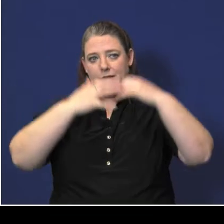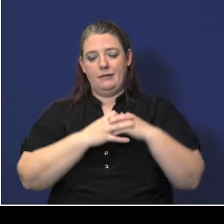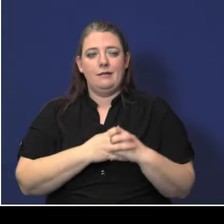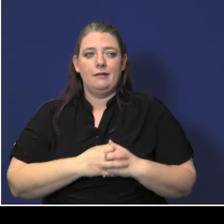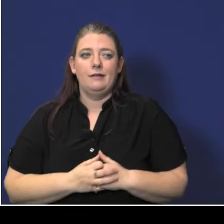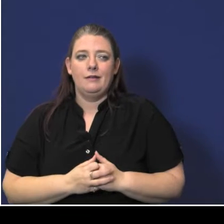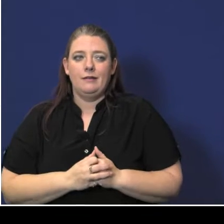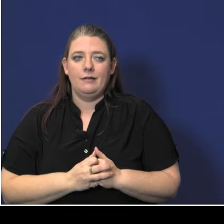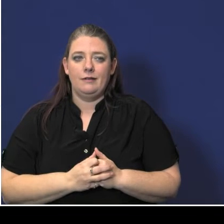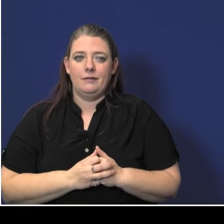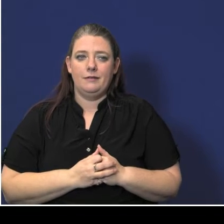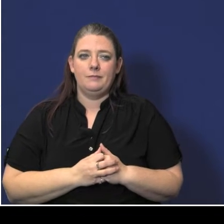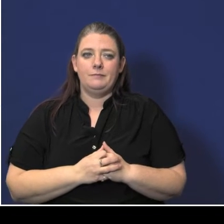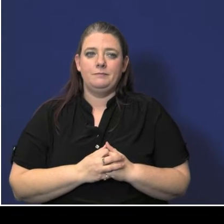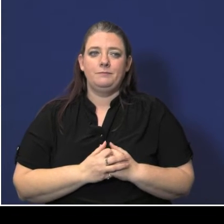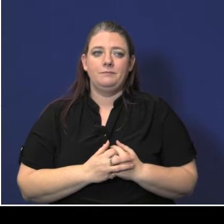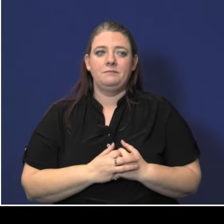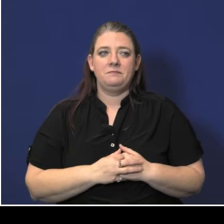two-tier auditorium.